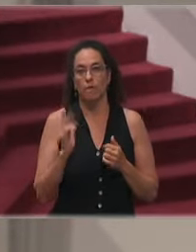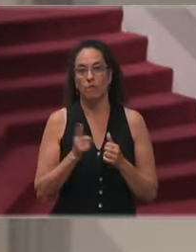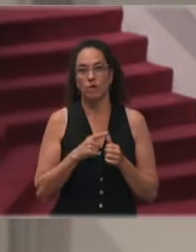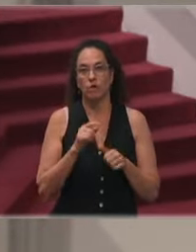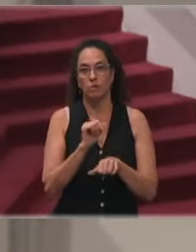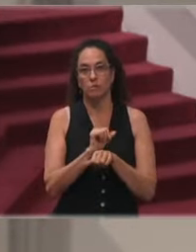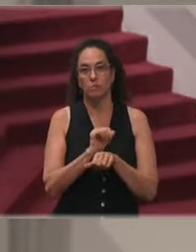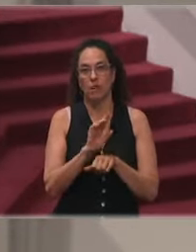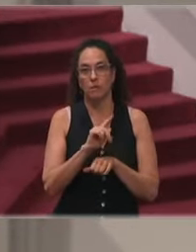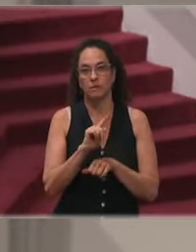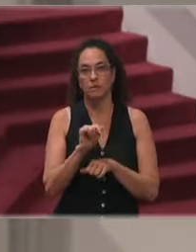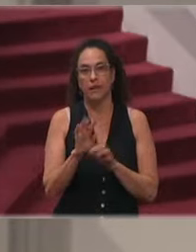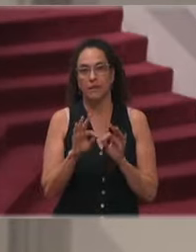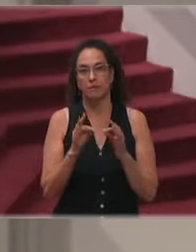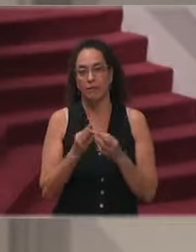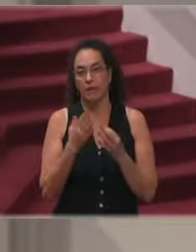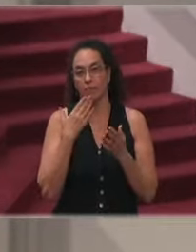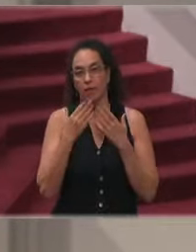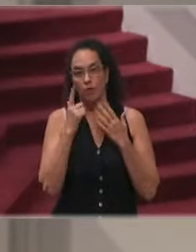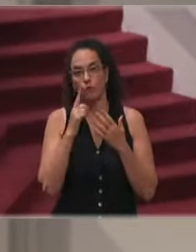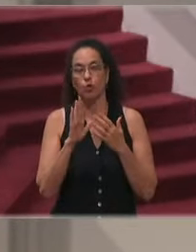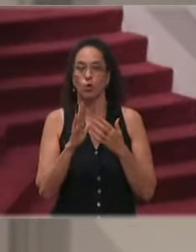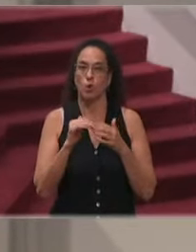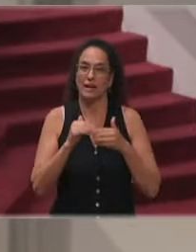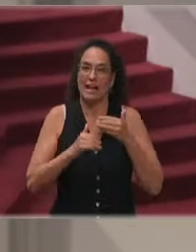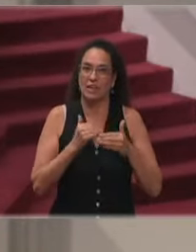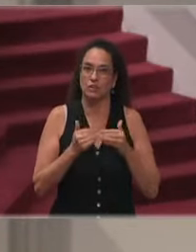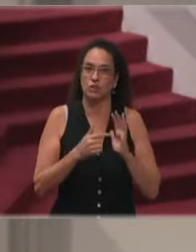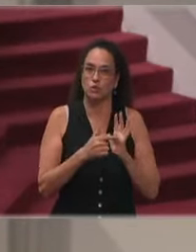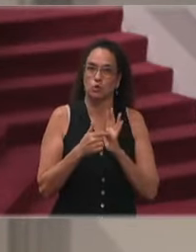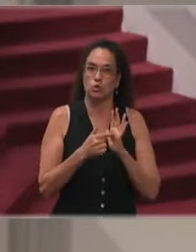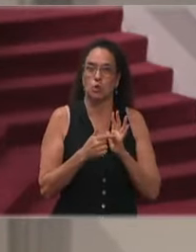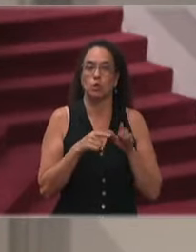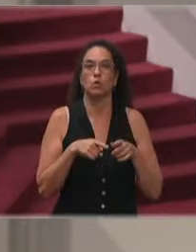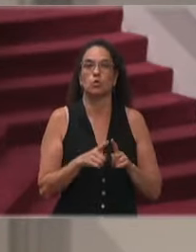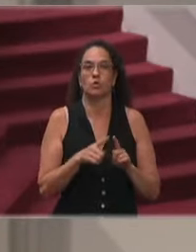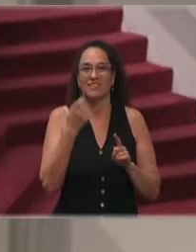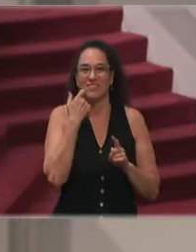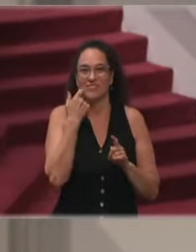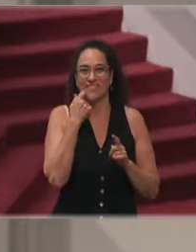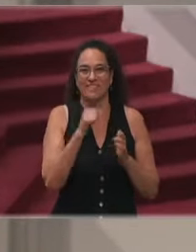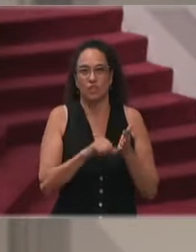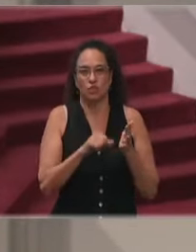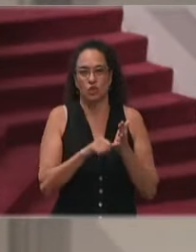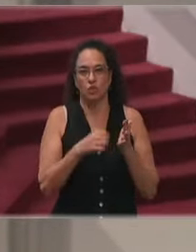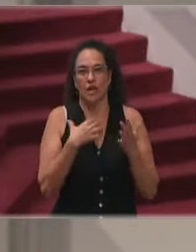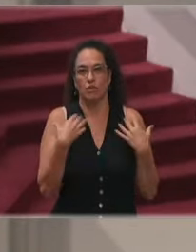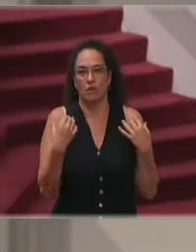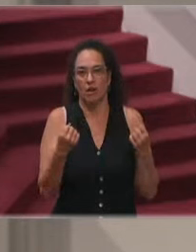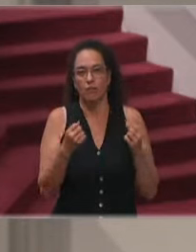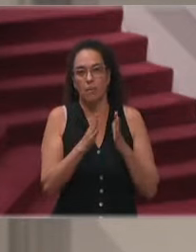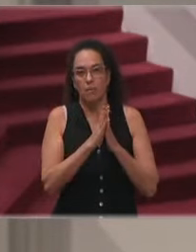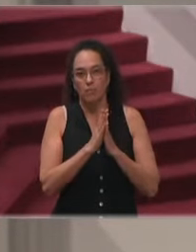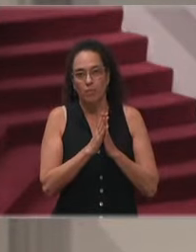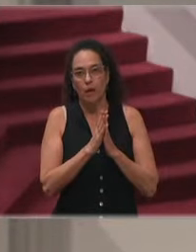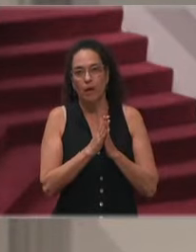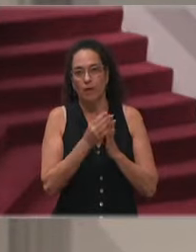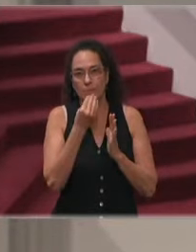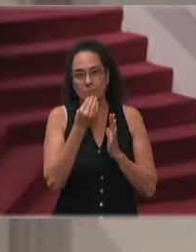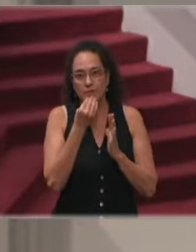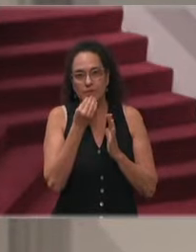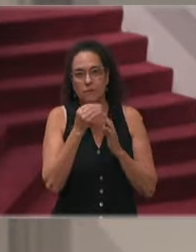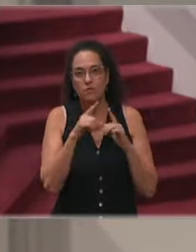your overwhelming kindness shown to me during my recent surgery and recovery. The prayers, meals, cards, flowers,